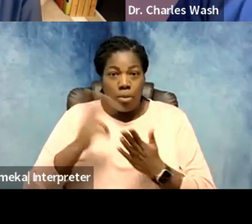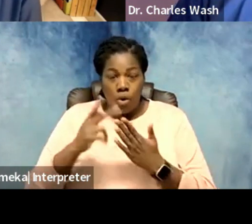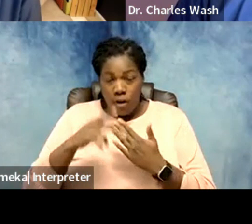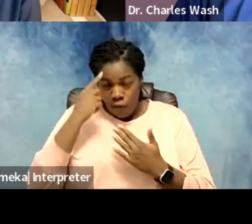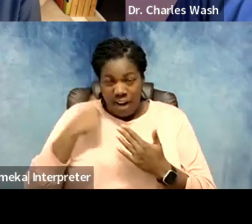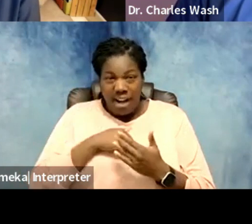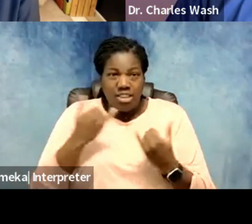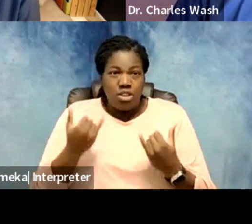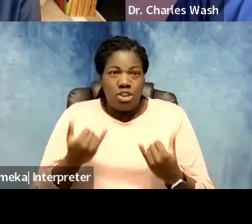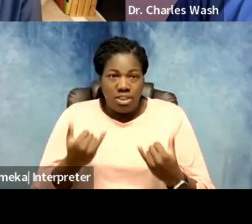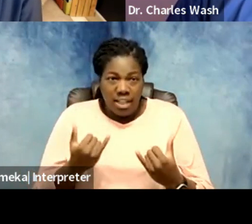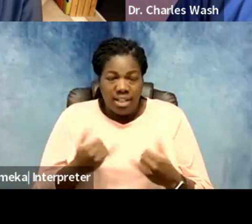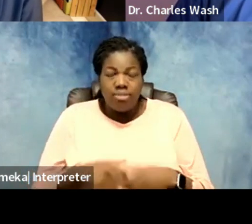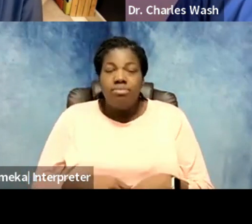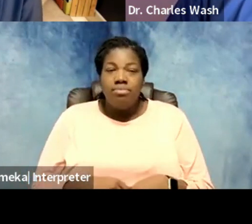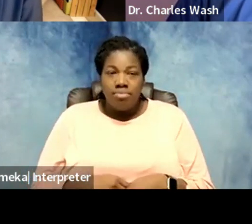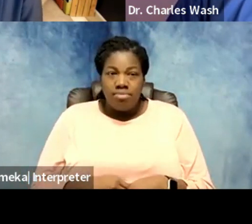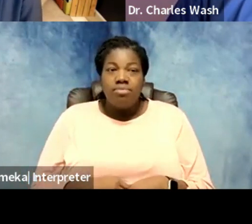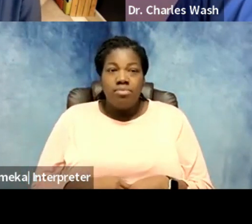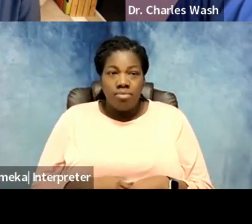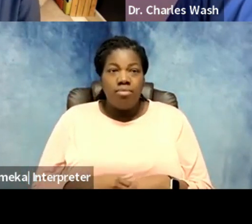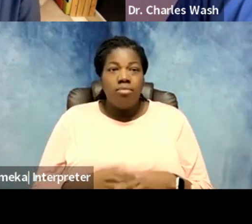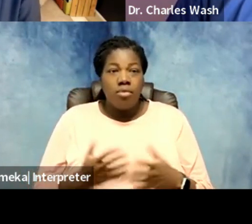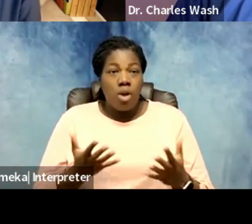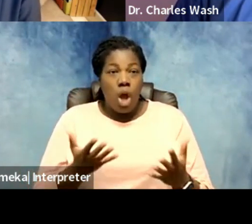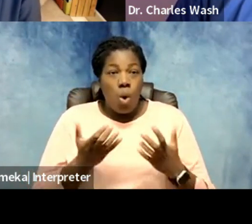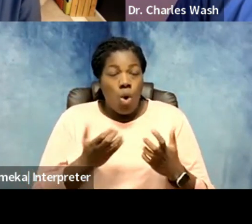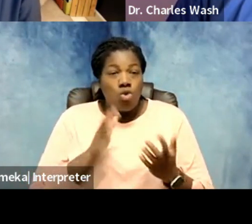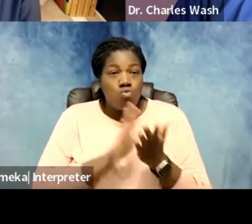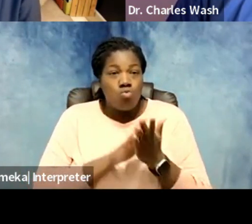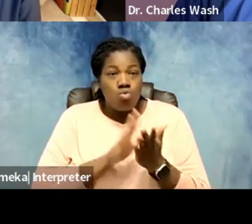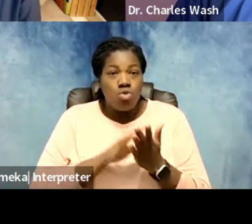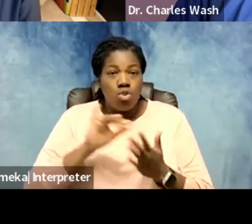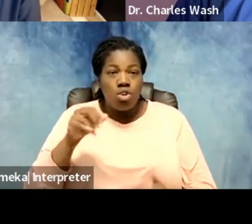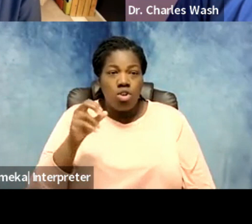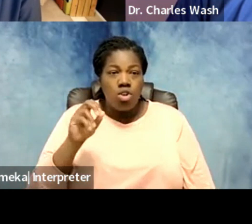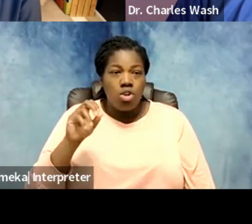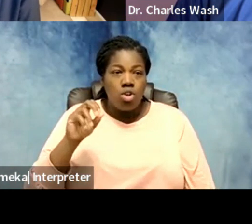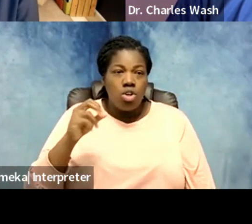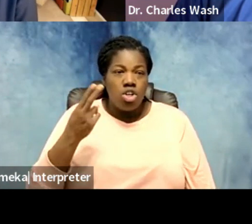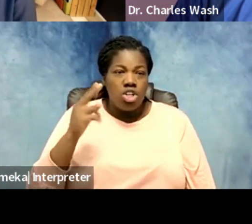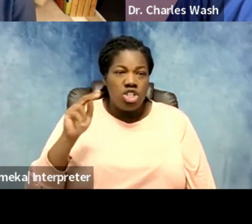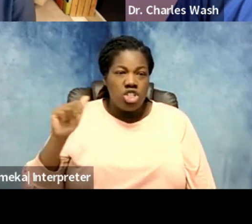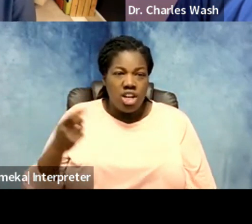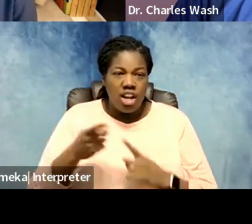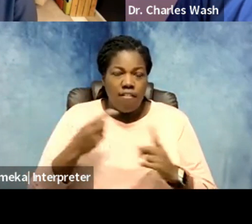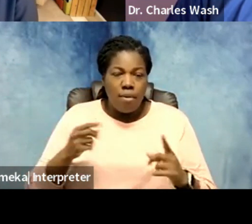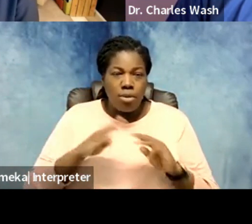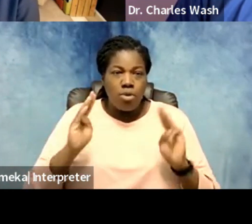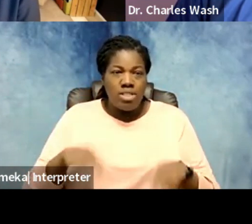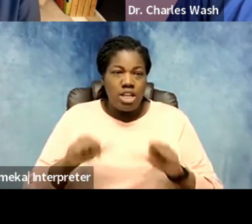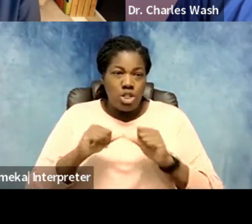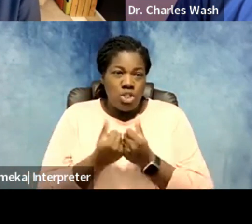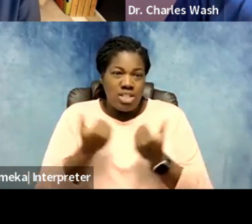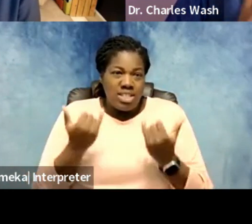addition to the awards presentation. I also want to give a shout out to Jonna from the Ohio Museums Association, who's with us today